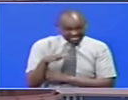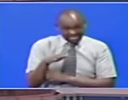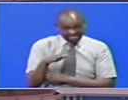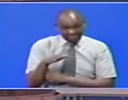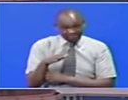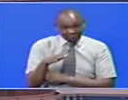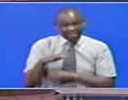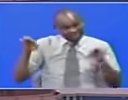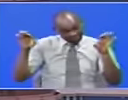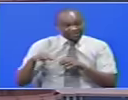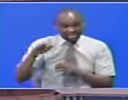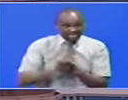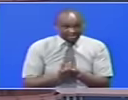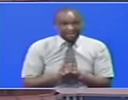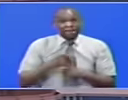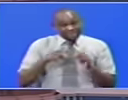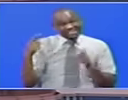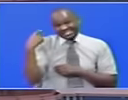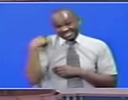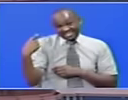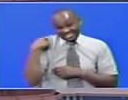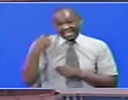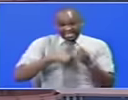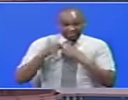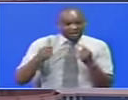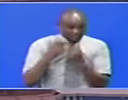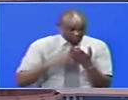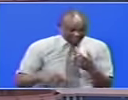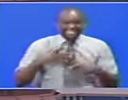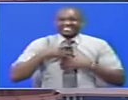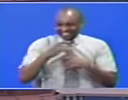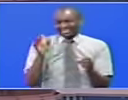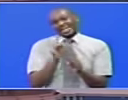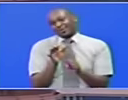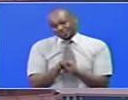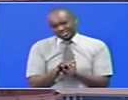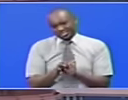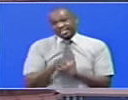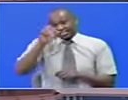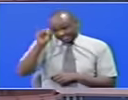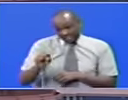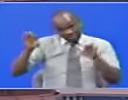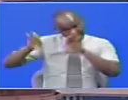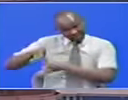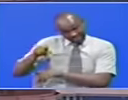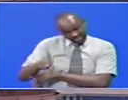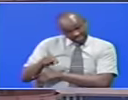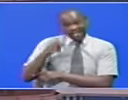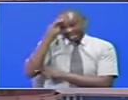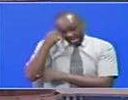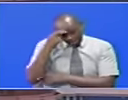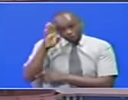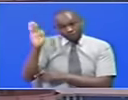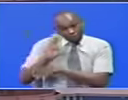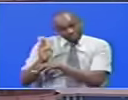vote Rift Valley region. But yesterday's events were very interesting because at the South Rift, that's in Narok and